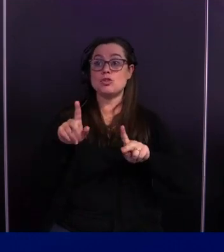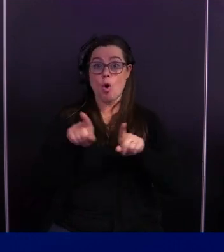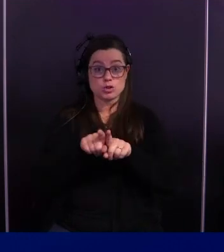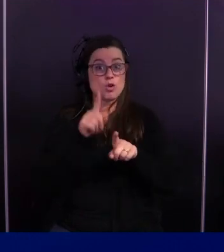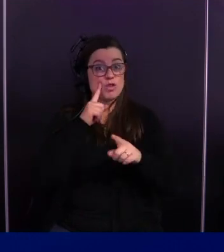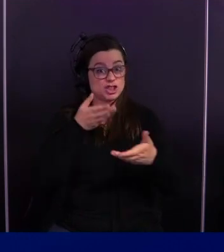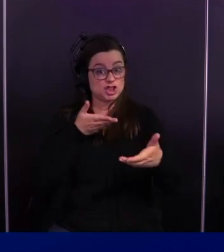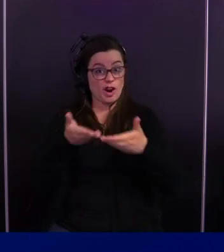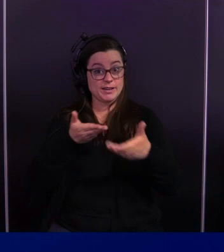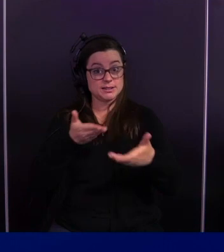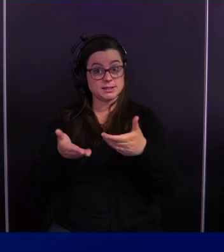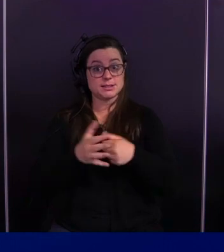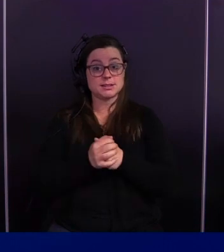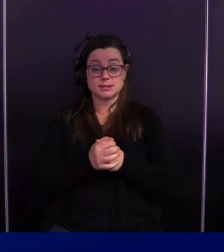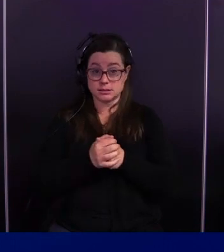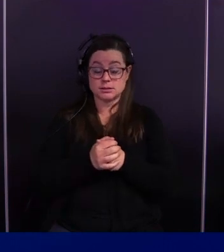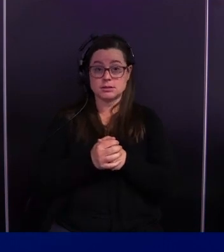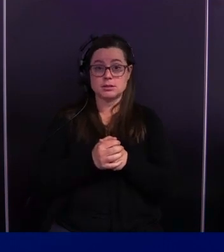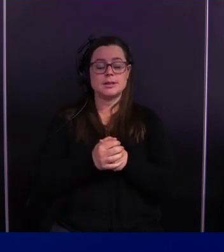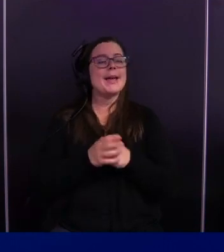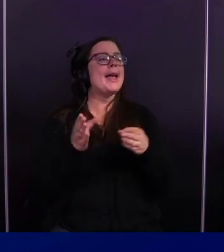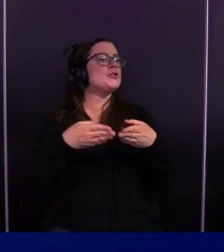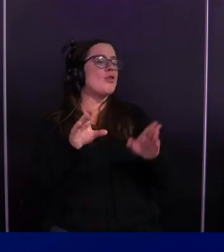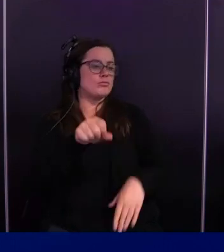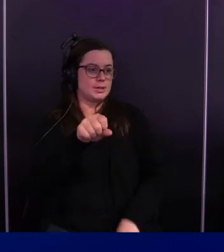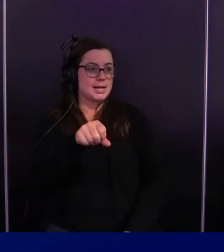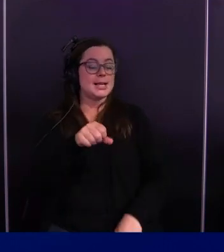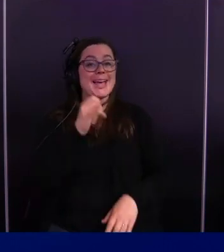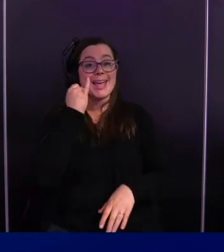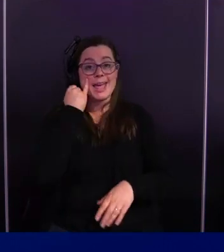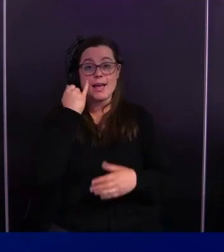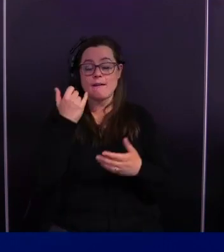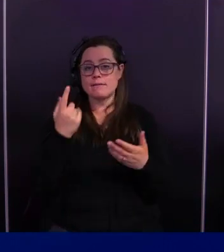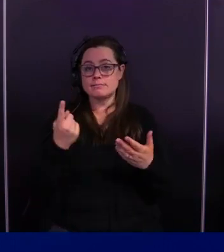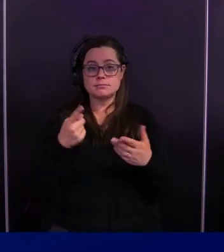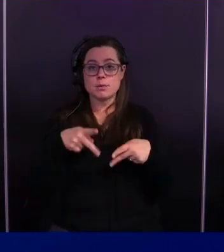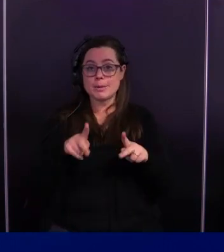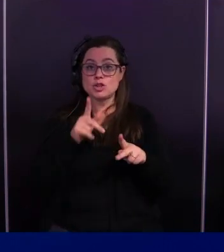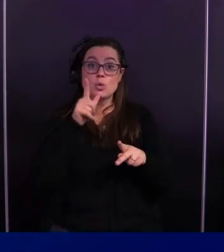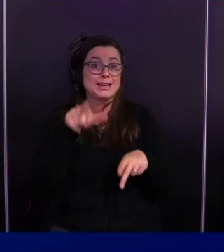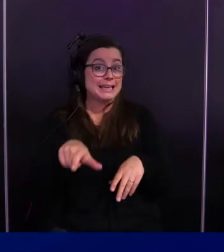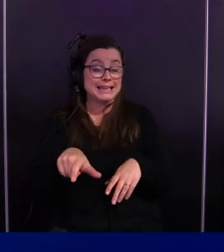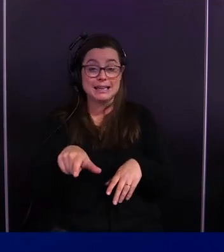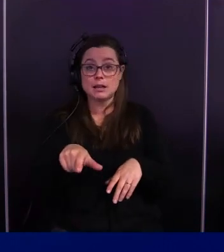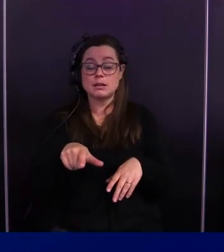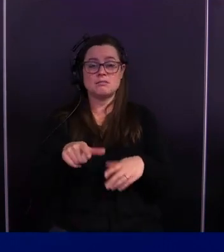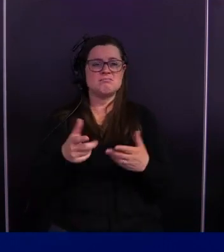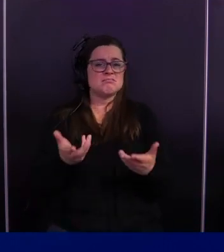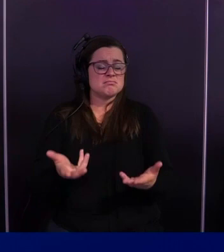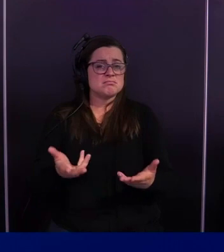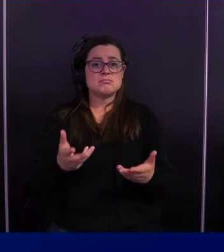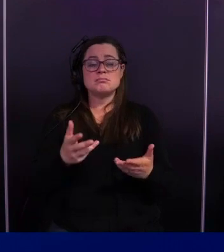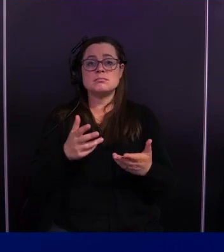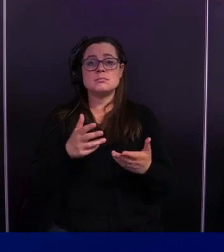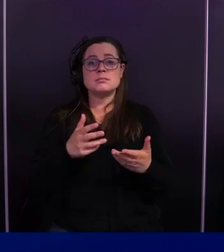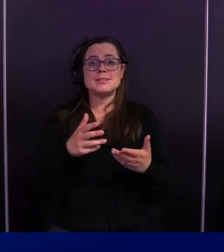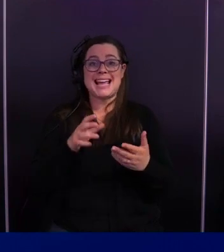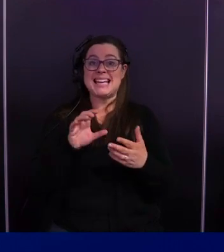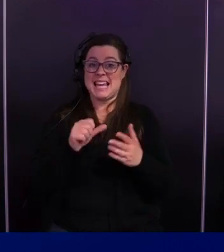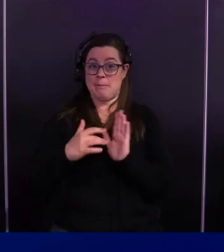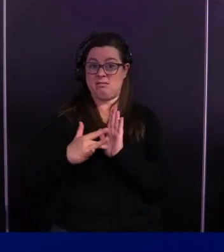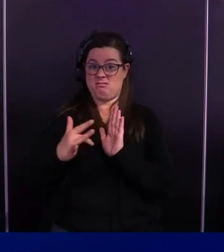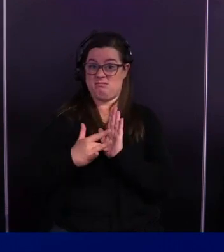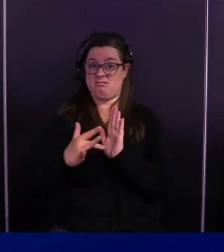services too, right? In general, if you don't need some permission, that's something that could be abused